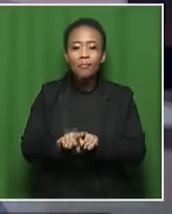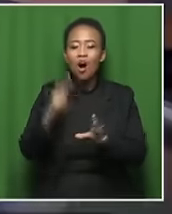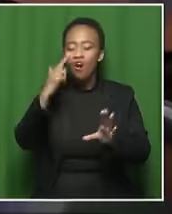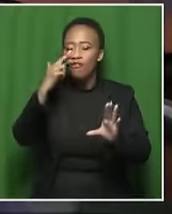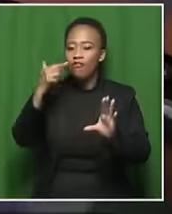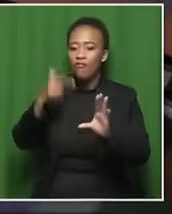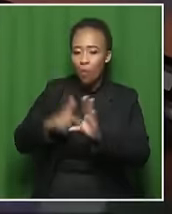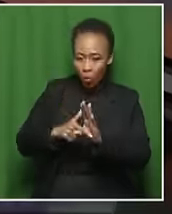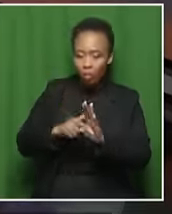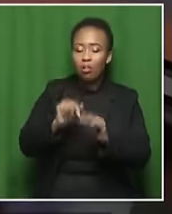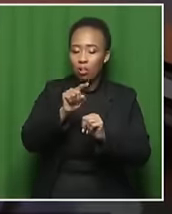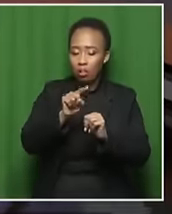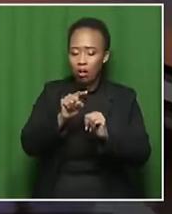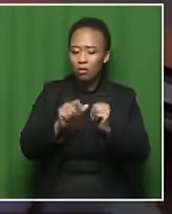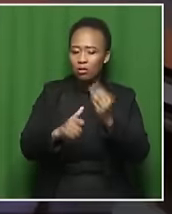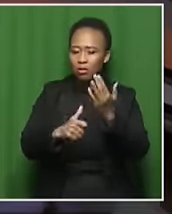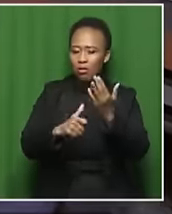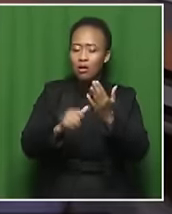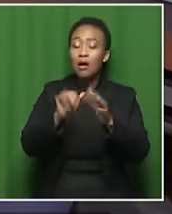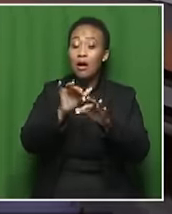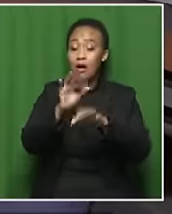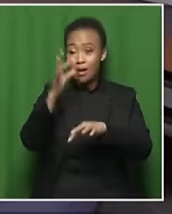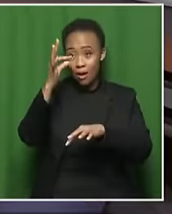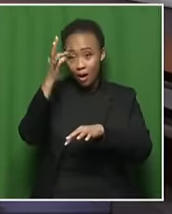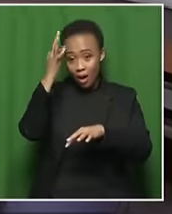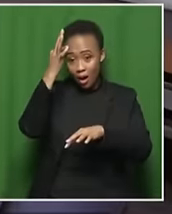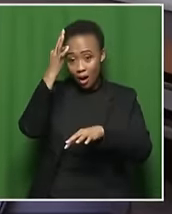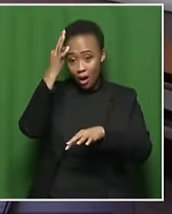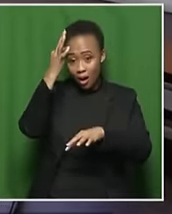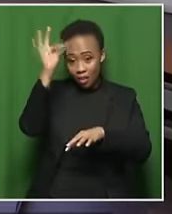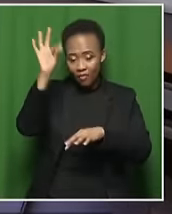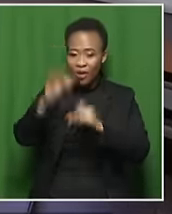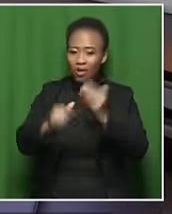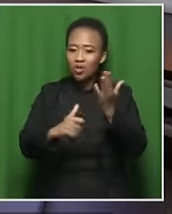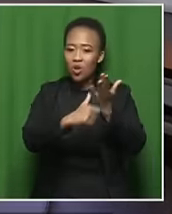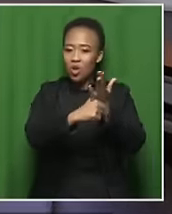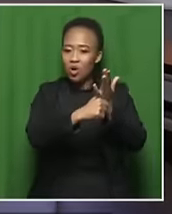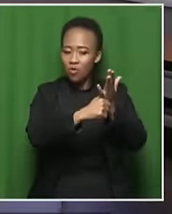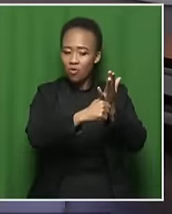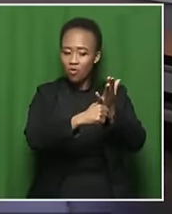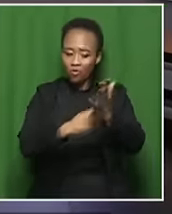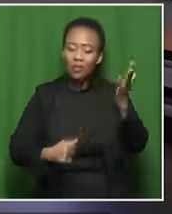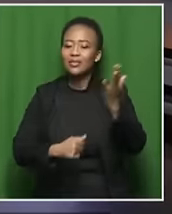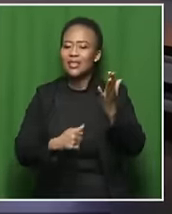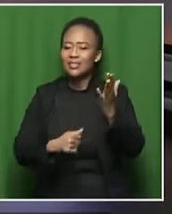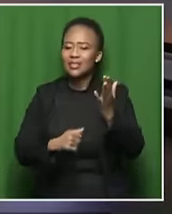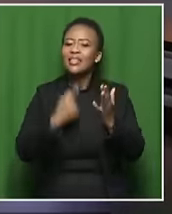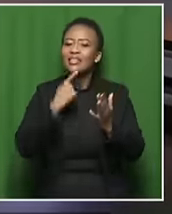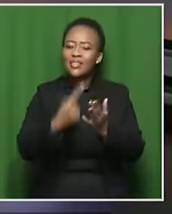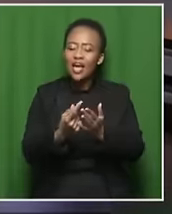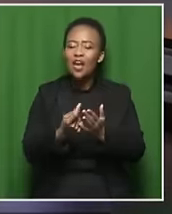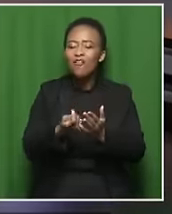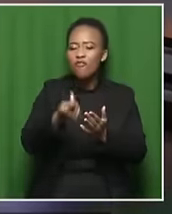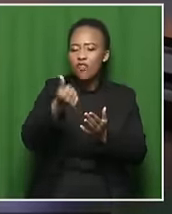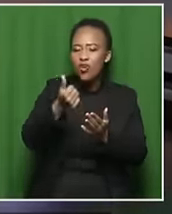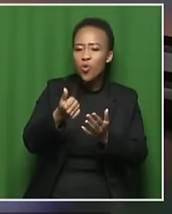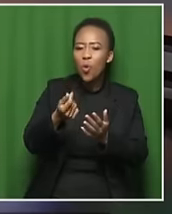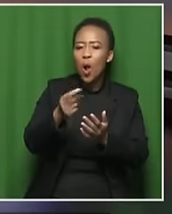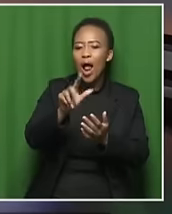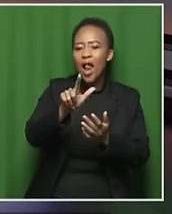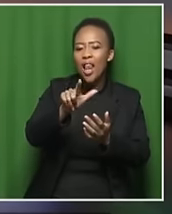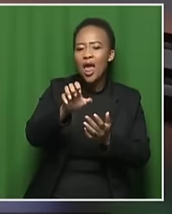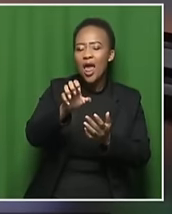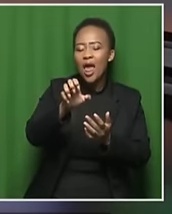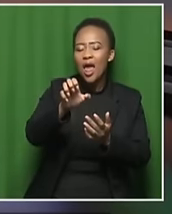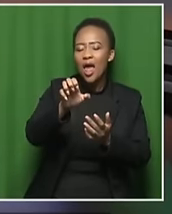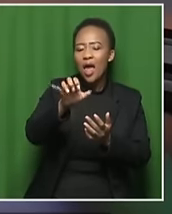taxing us, and they use a nice little word called fuel levy. It's not fuel levy, it's tax. And the second thing we need to do,